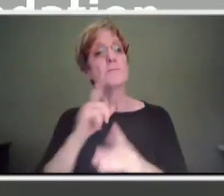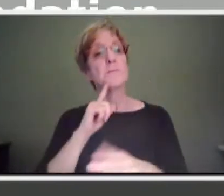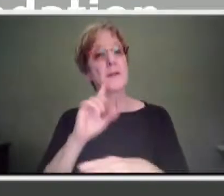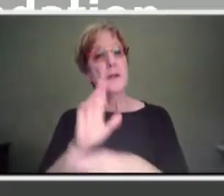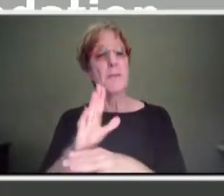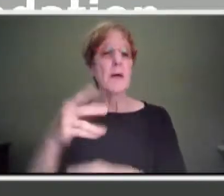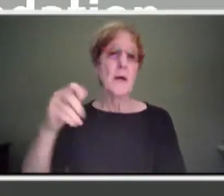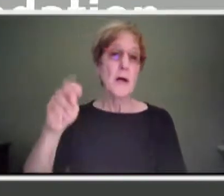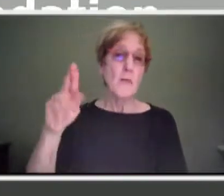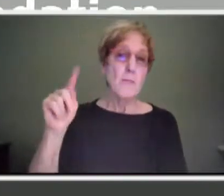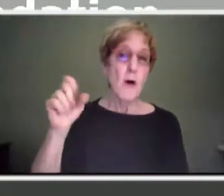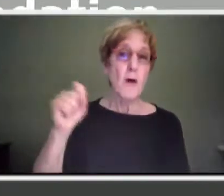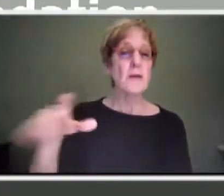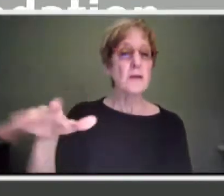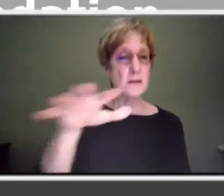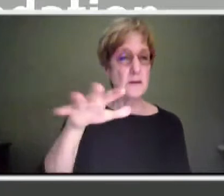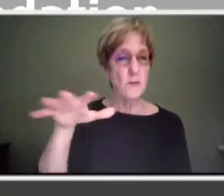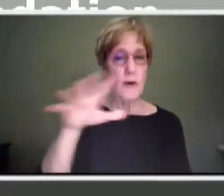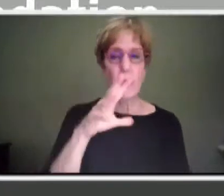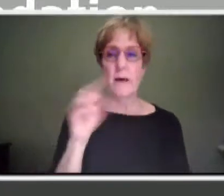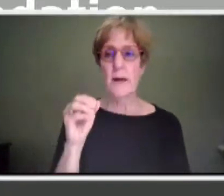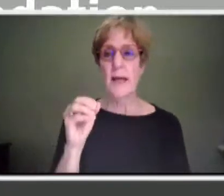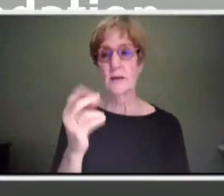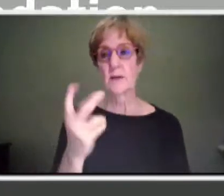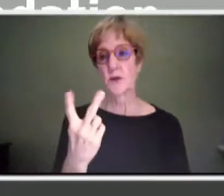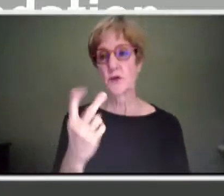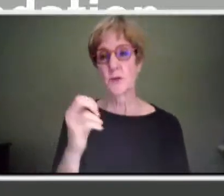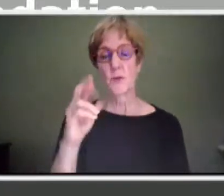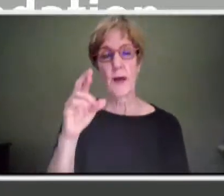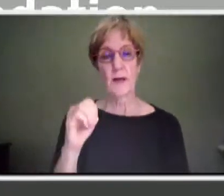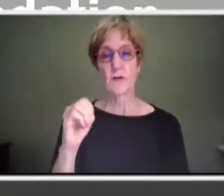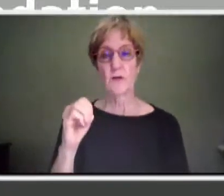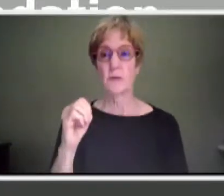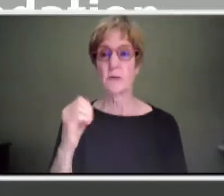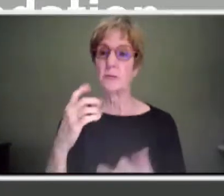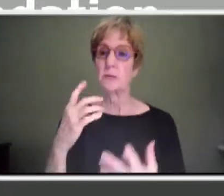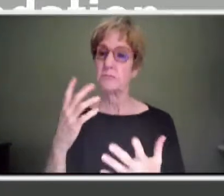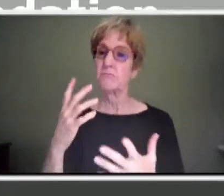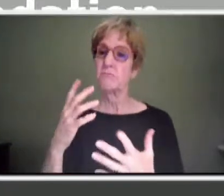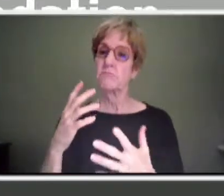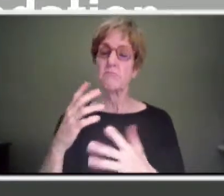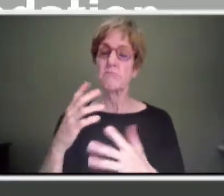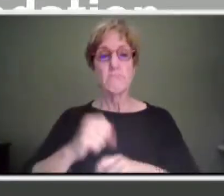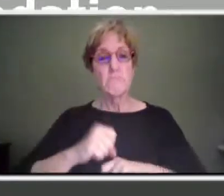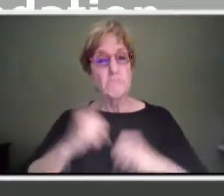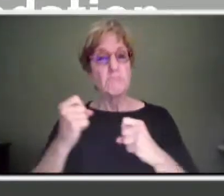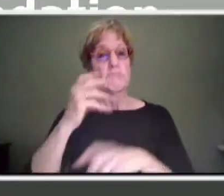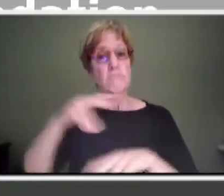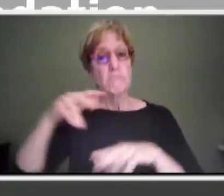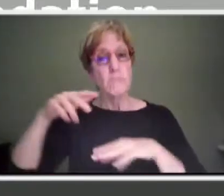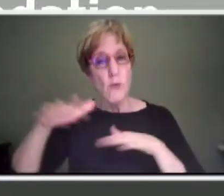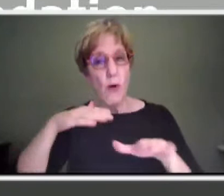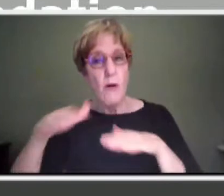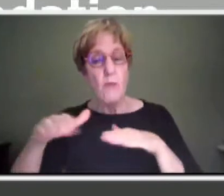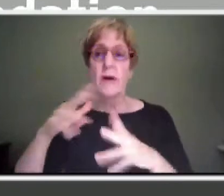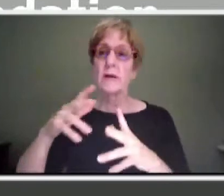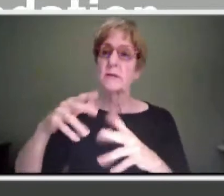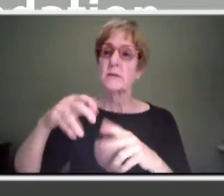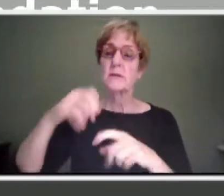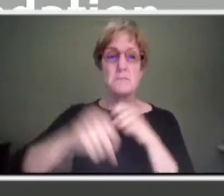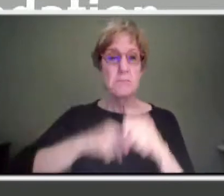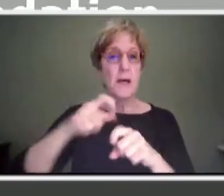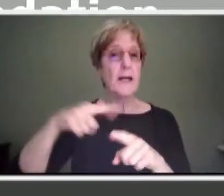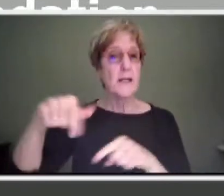throughout the development, as well as a almost 2-acre amenity area, adequate buffering to the industrial adjacent to the site, as well